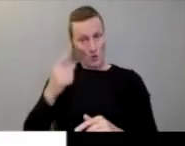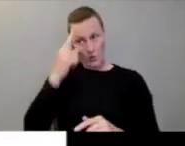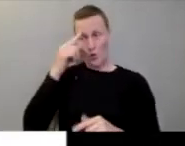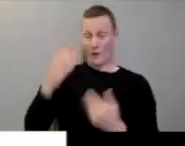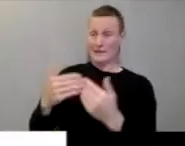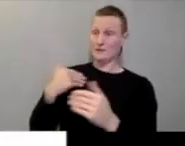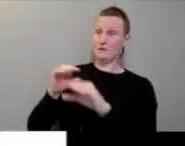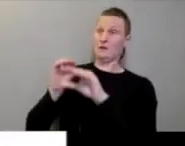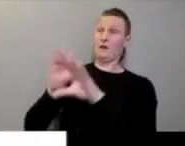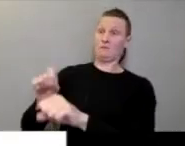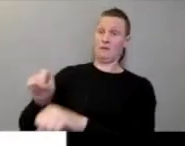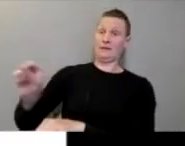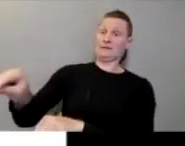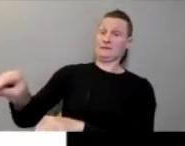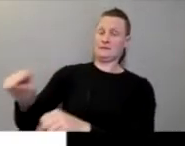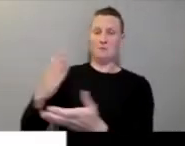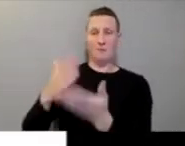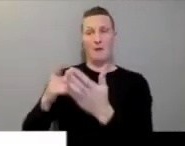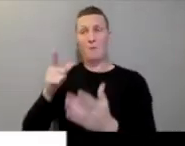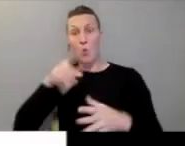also works for your project.